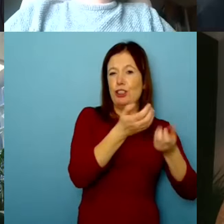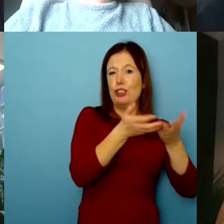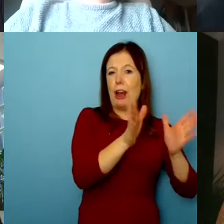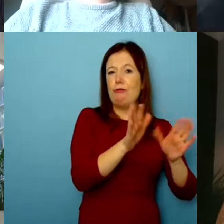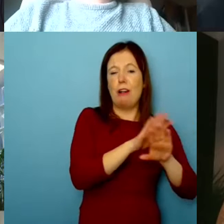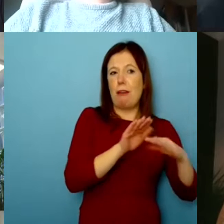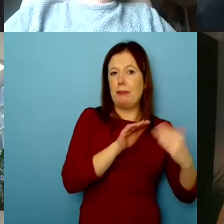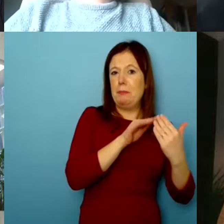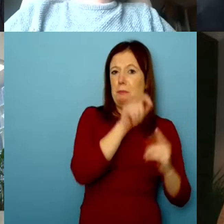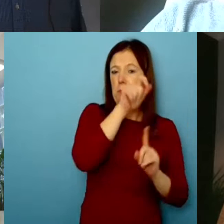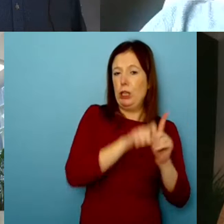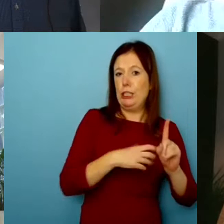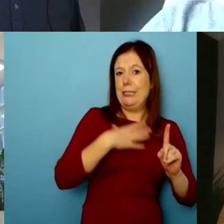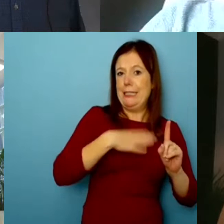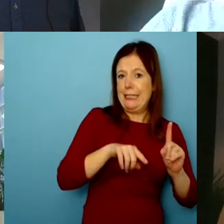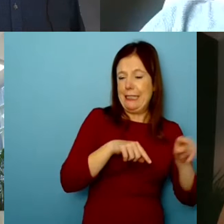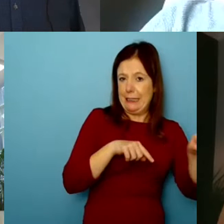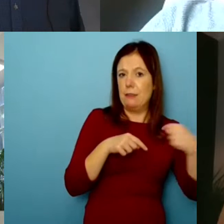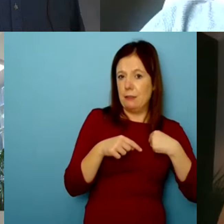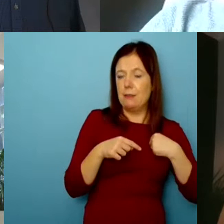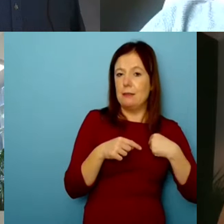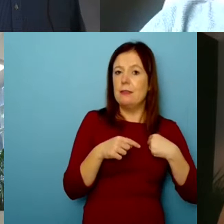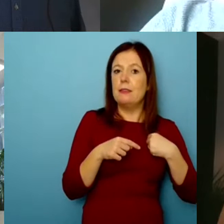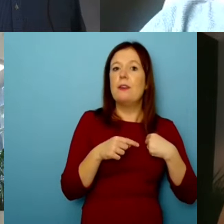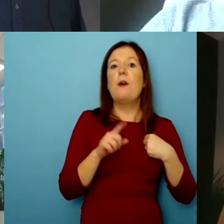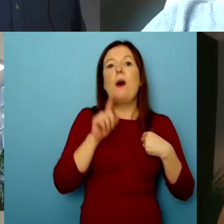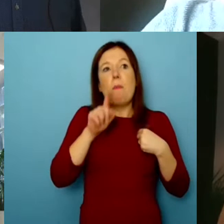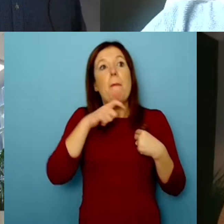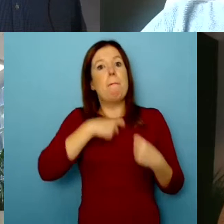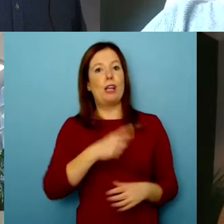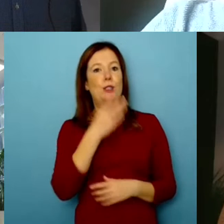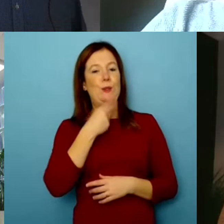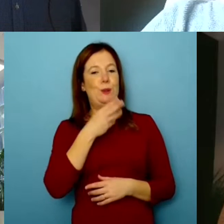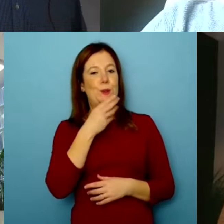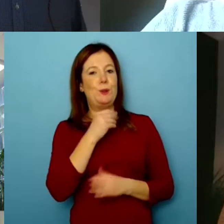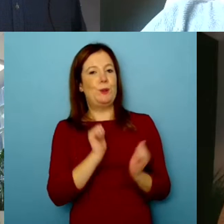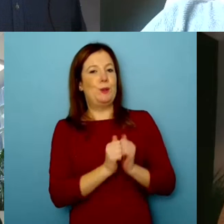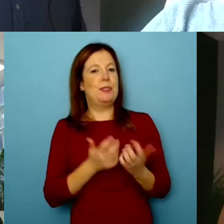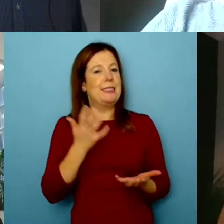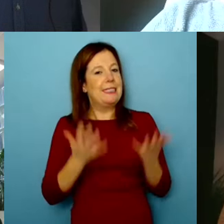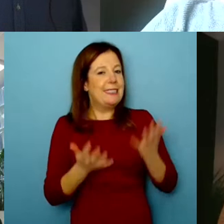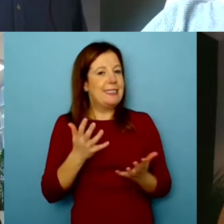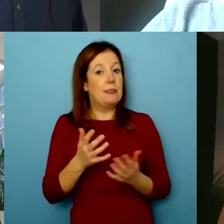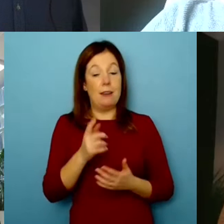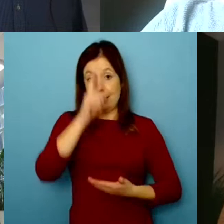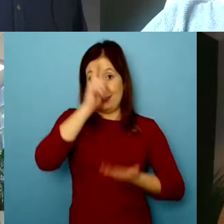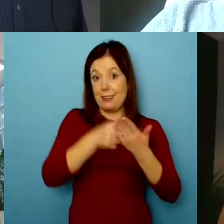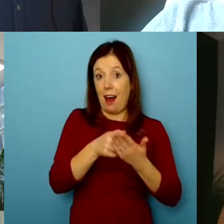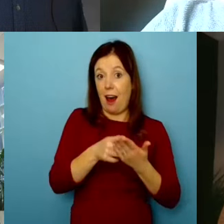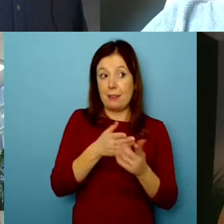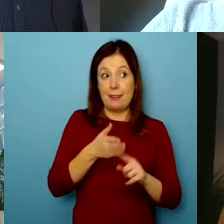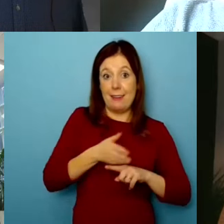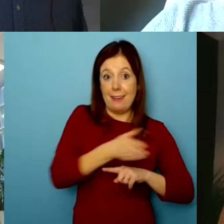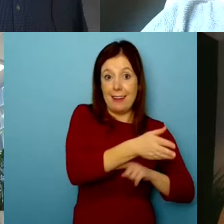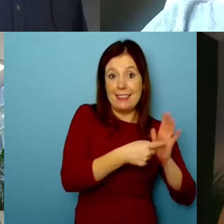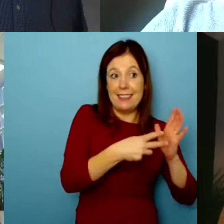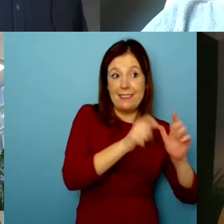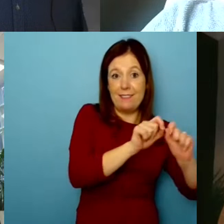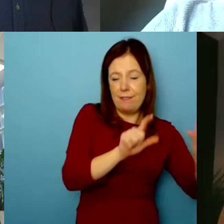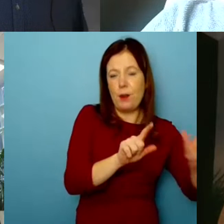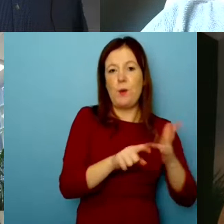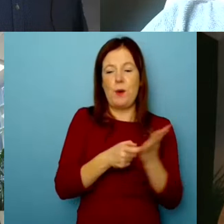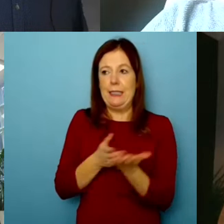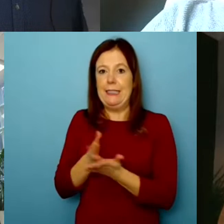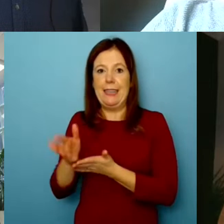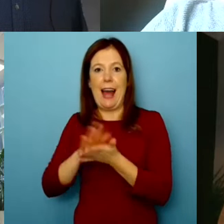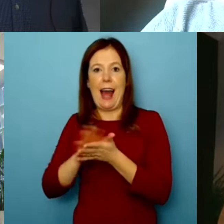individual applications, but it does have the advantage of consistency. And I think that that's quite a tricky judgment call that some application authors are going to have to